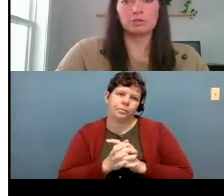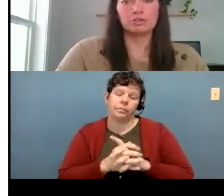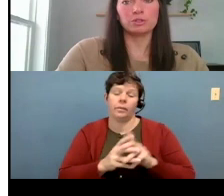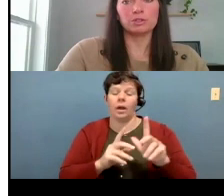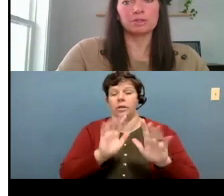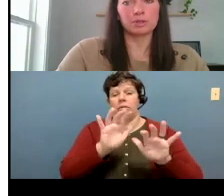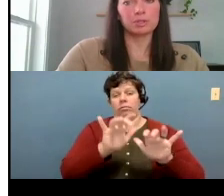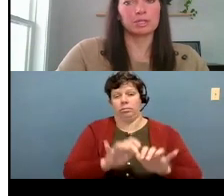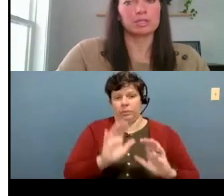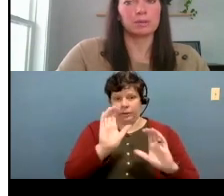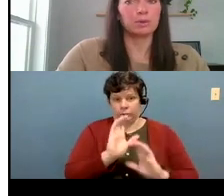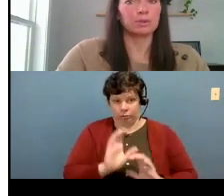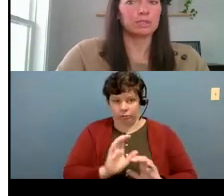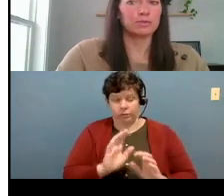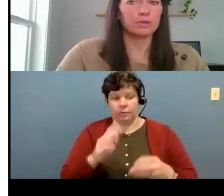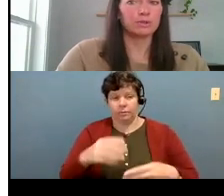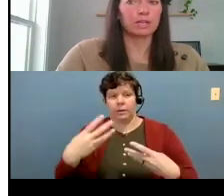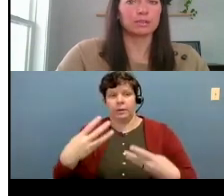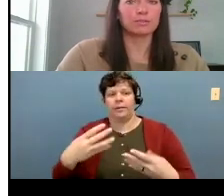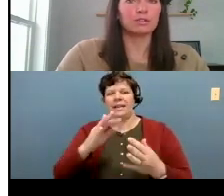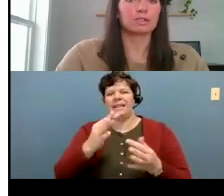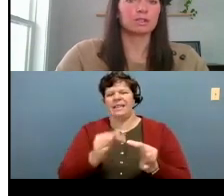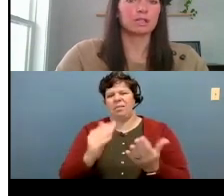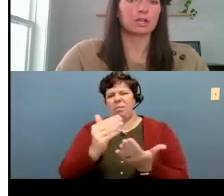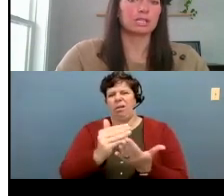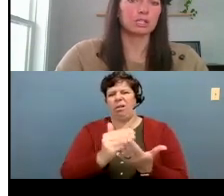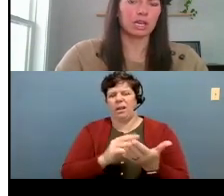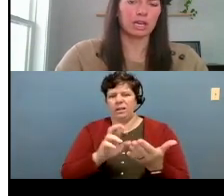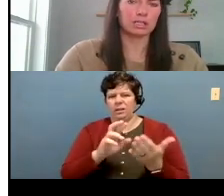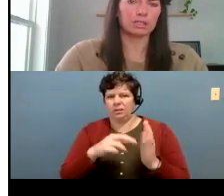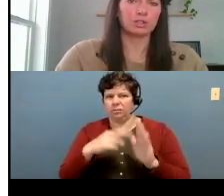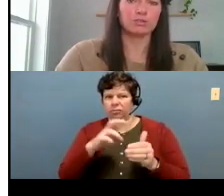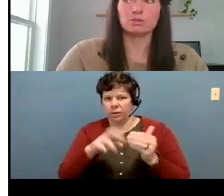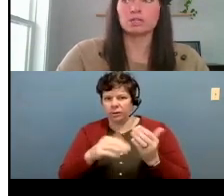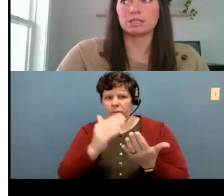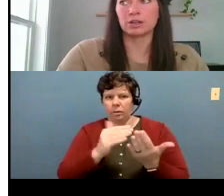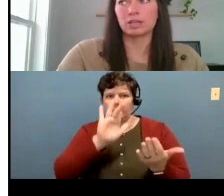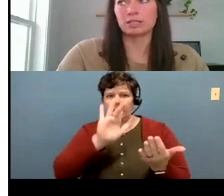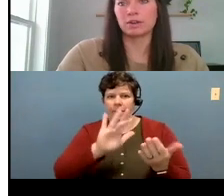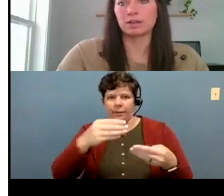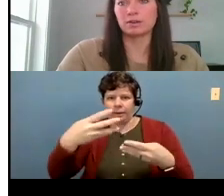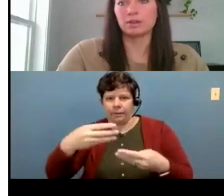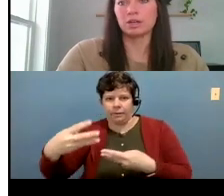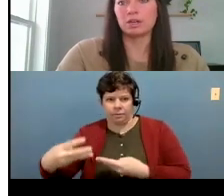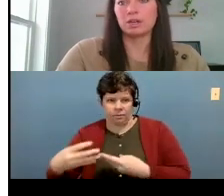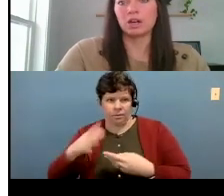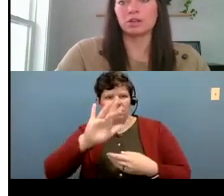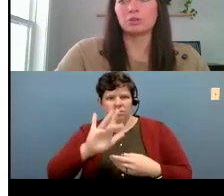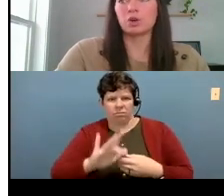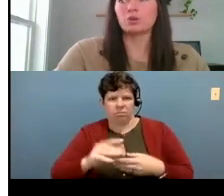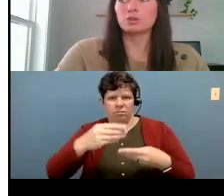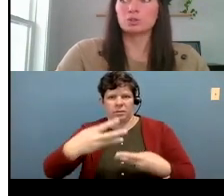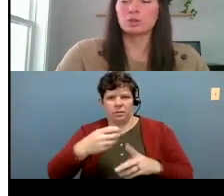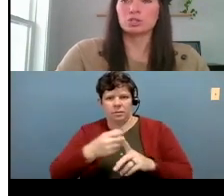you can view your results in a simple list view that allows you to click on each case to view the entire case file. You